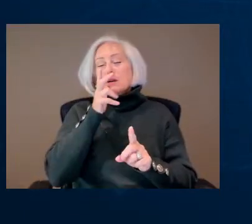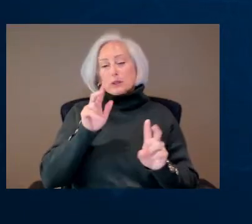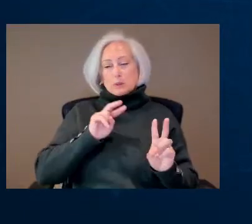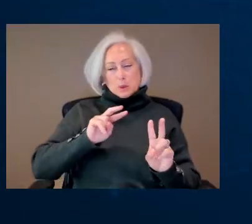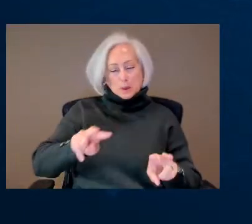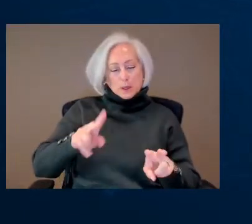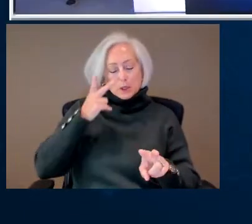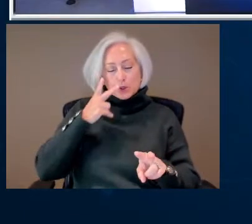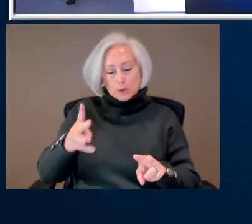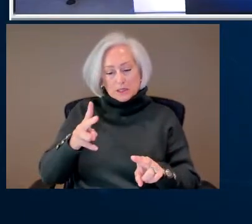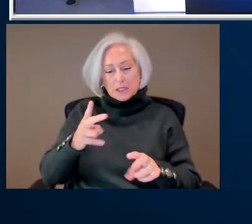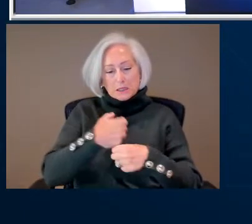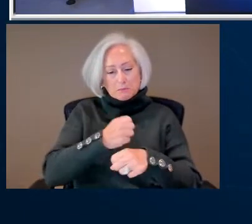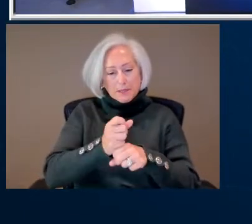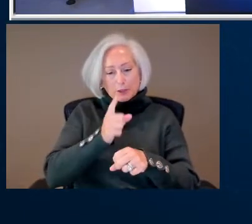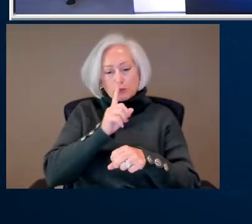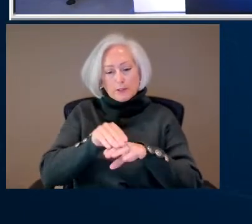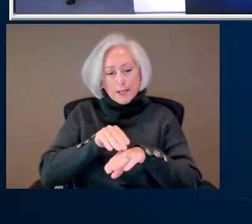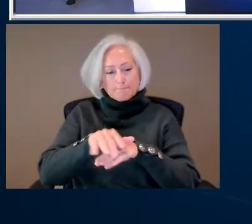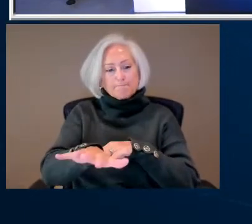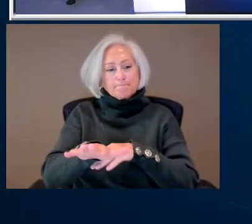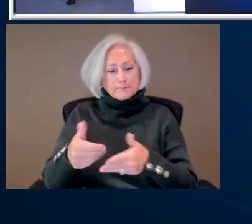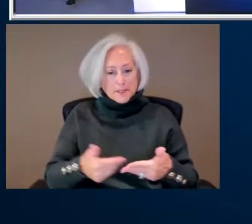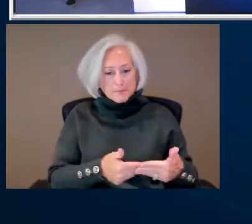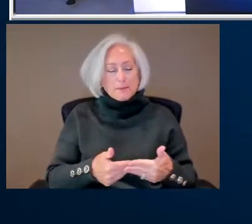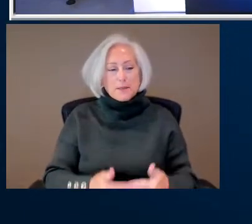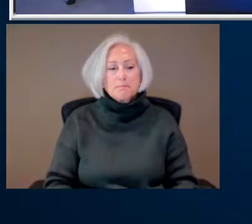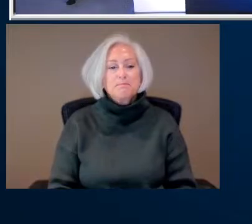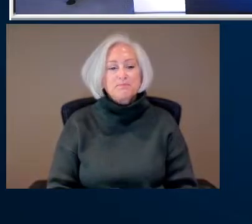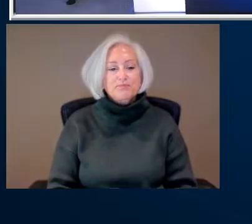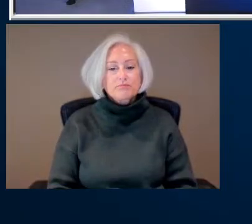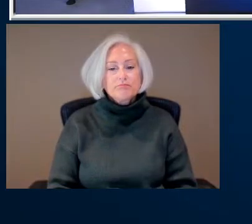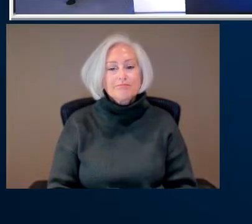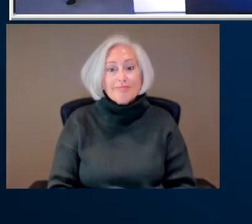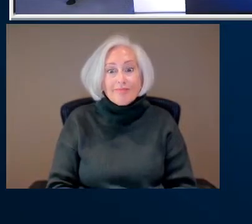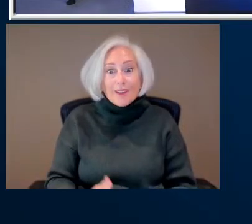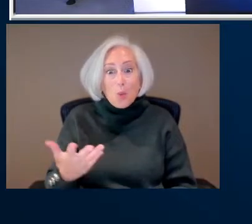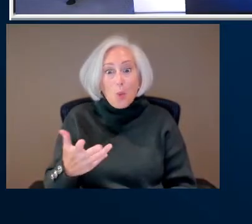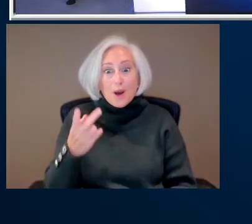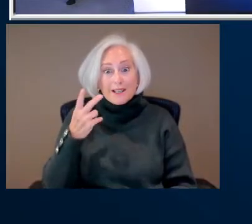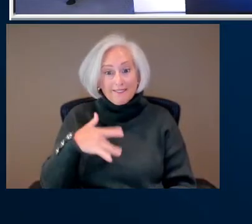seeing these different members of your team here with us this morning?